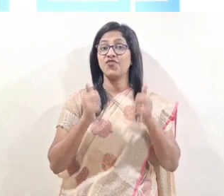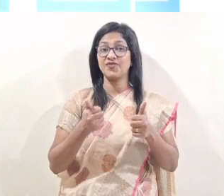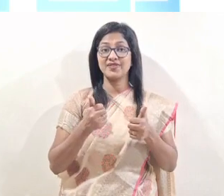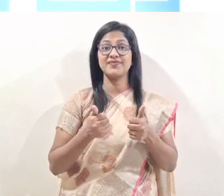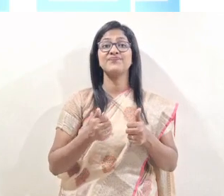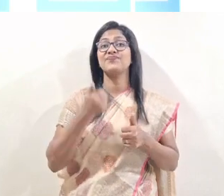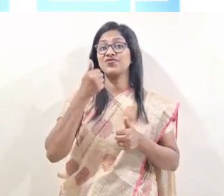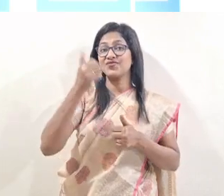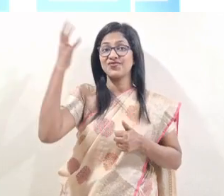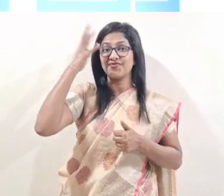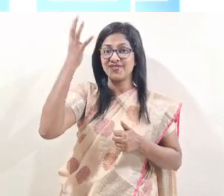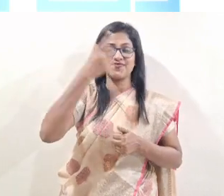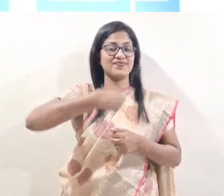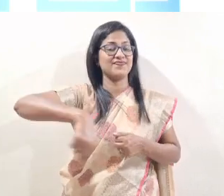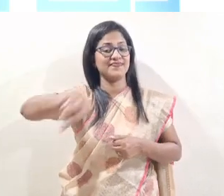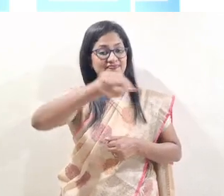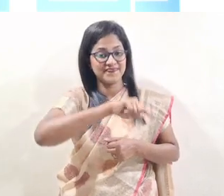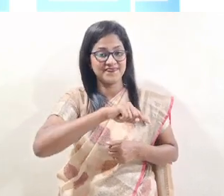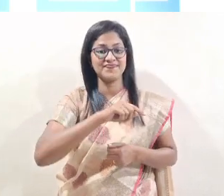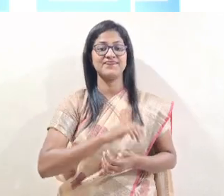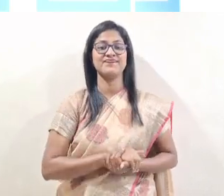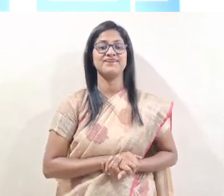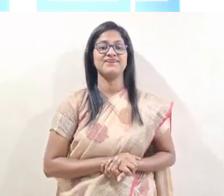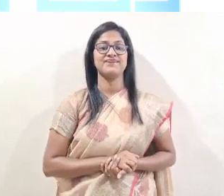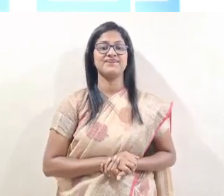Okay, a very good afternoon to everyone.